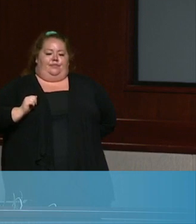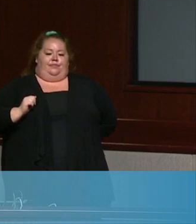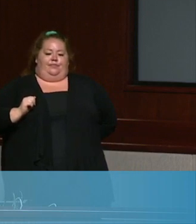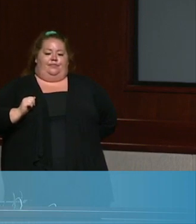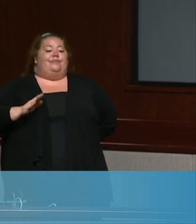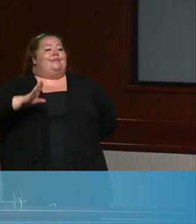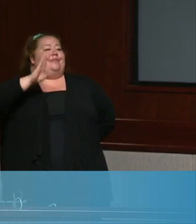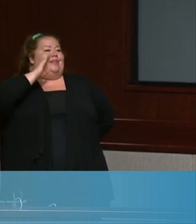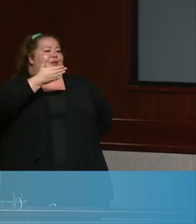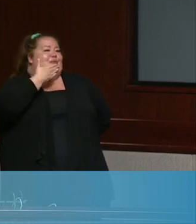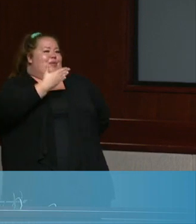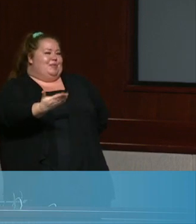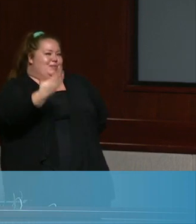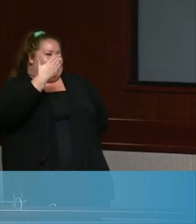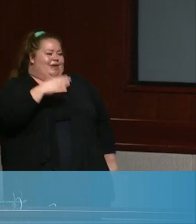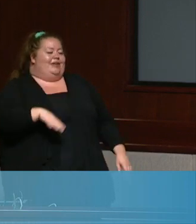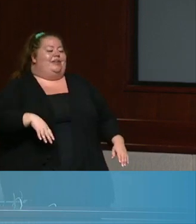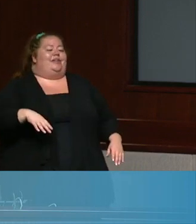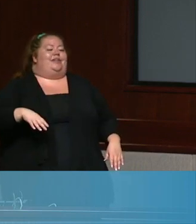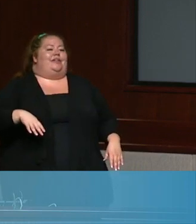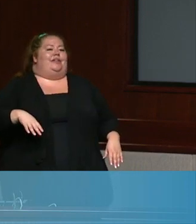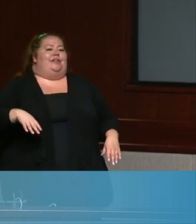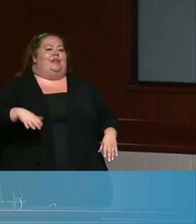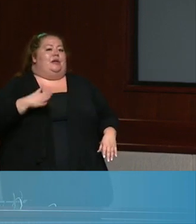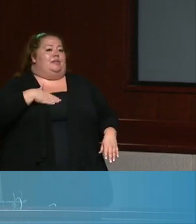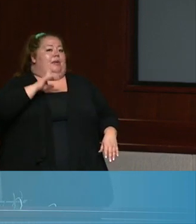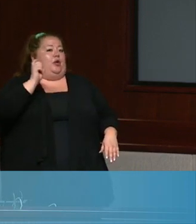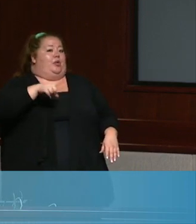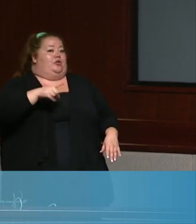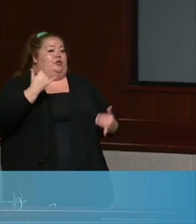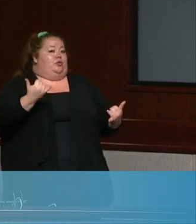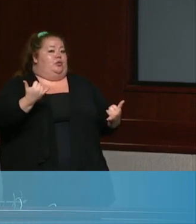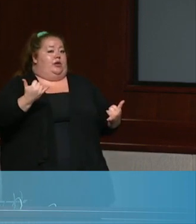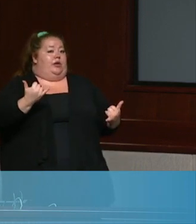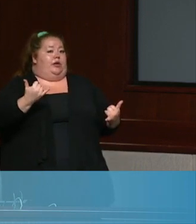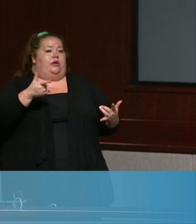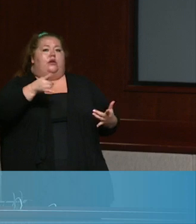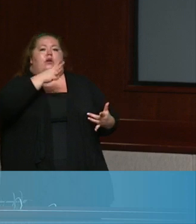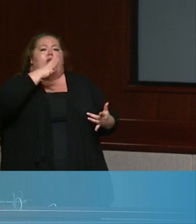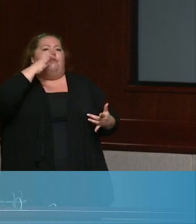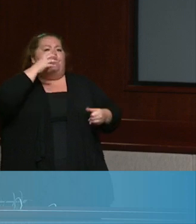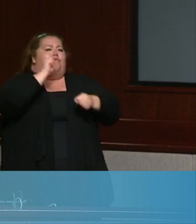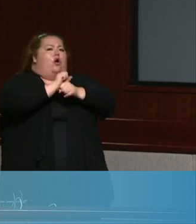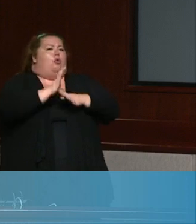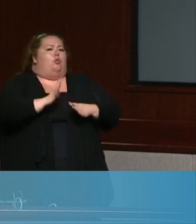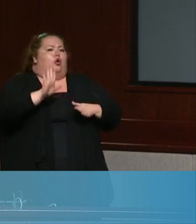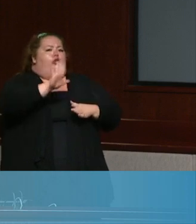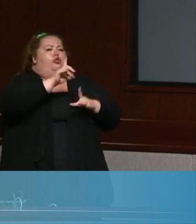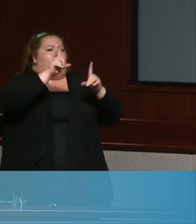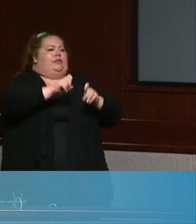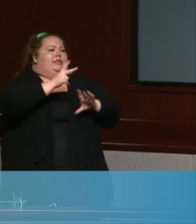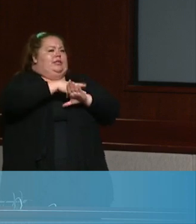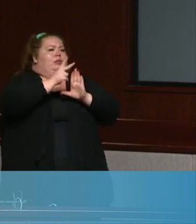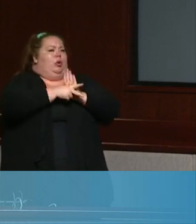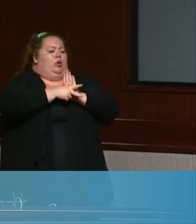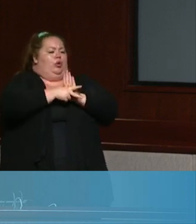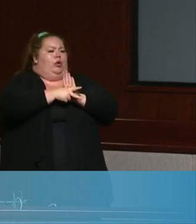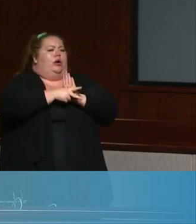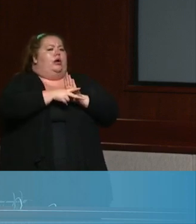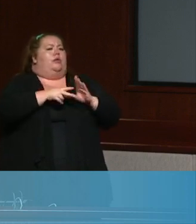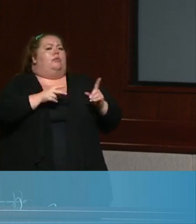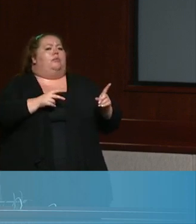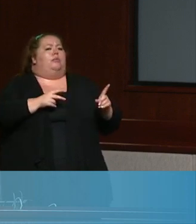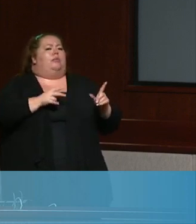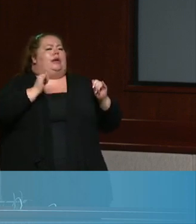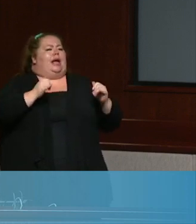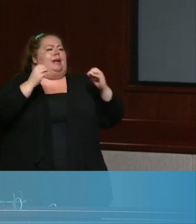Hi, good morning, Megan. It's Elizabeth. My question today is about the farm worker testing program. I was just wondering if you could go into a little bit